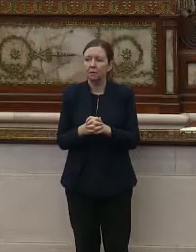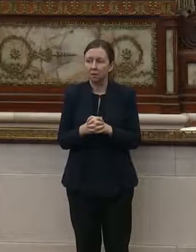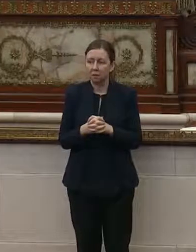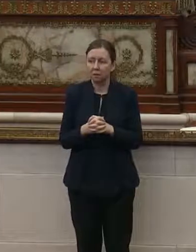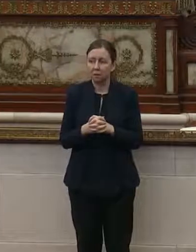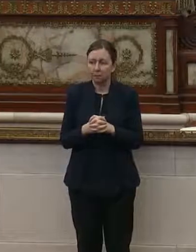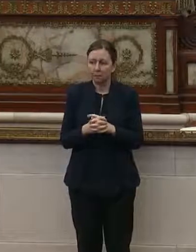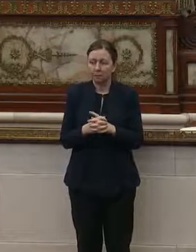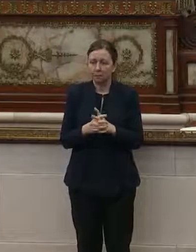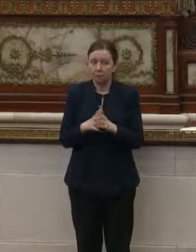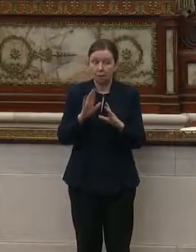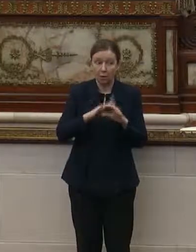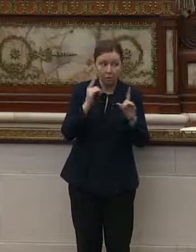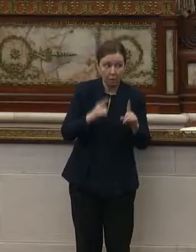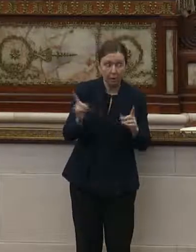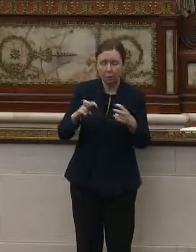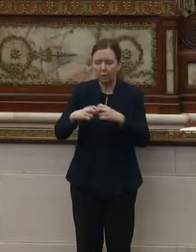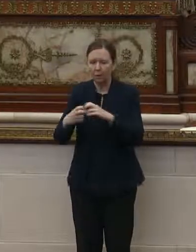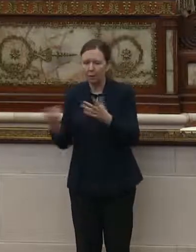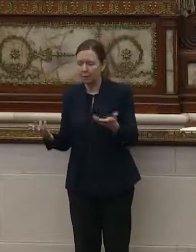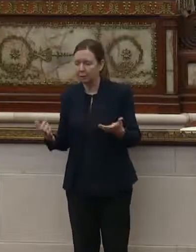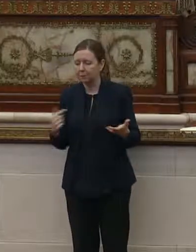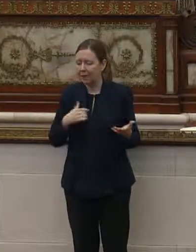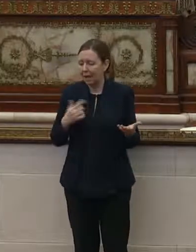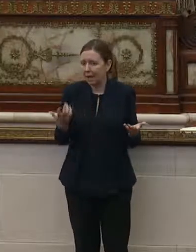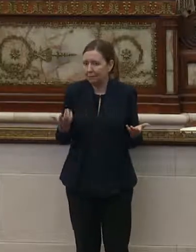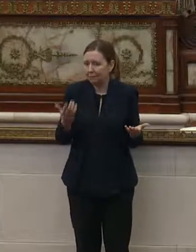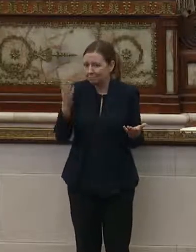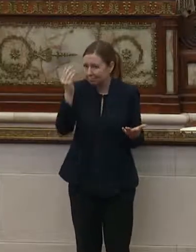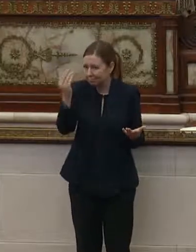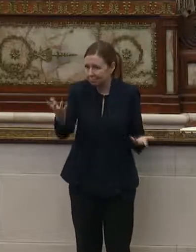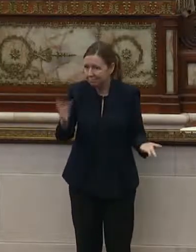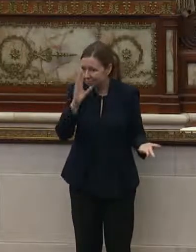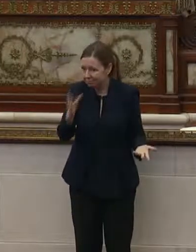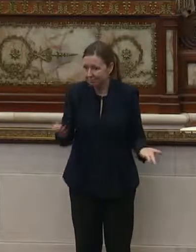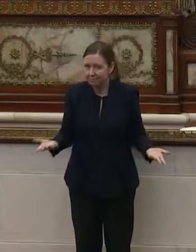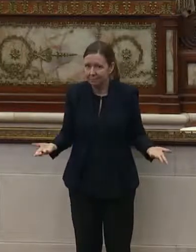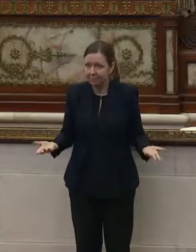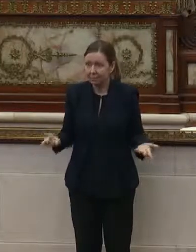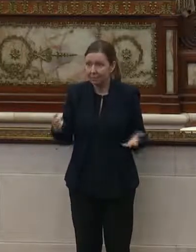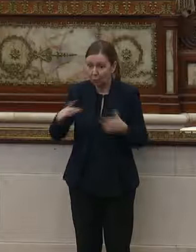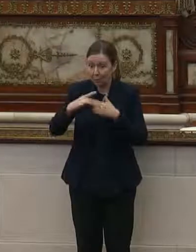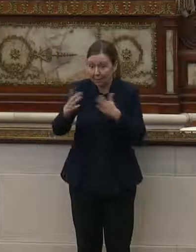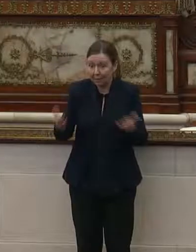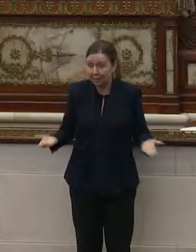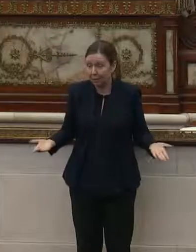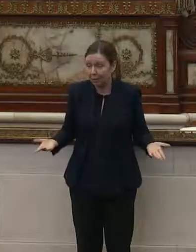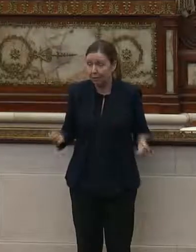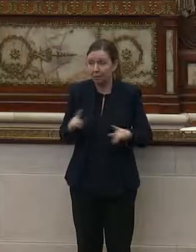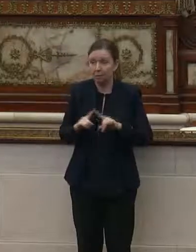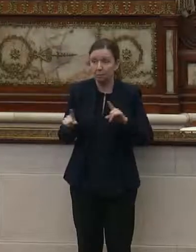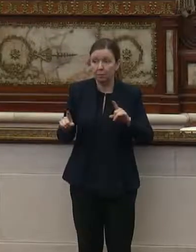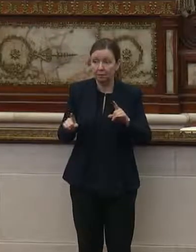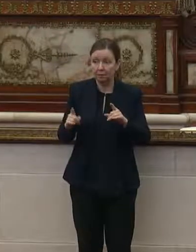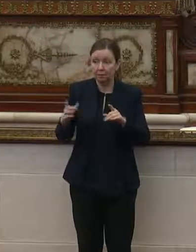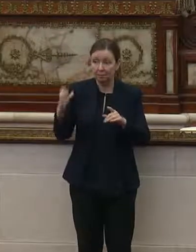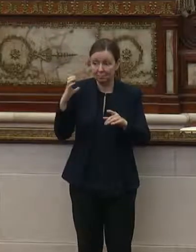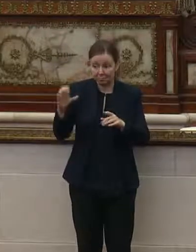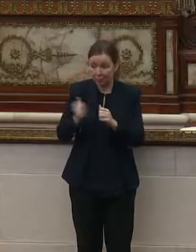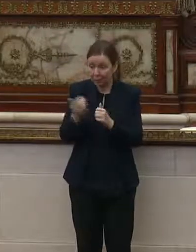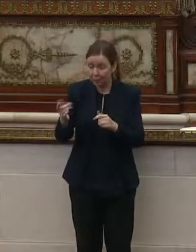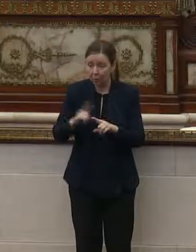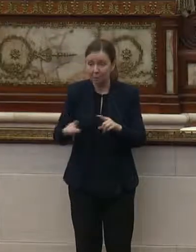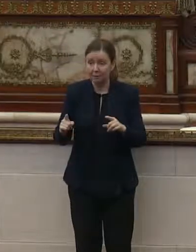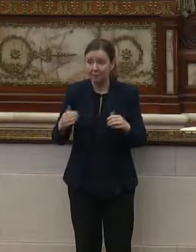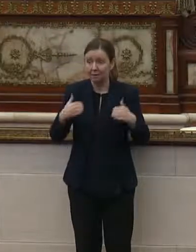we on target, where's the problems? Like, I have to be upfront and ask that. You are the leader. The buck does stop with you. Nevertheless, the